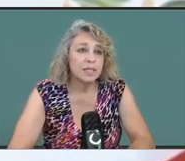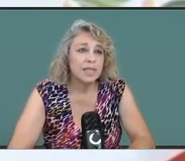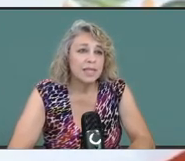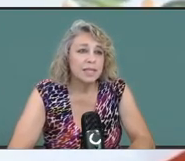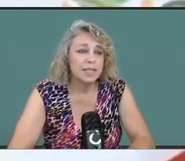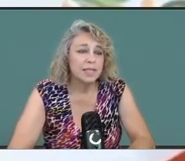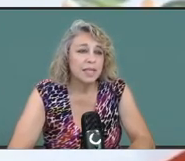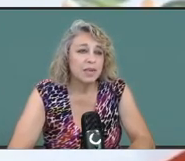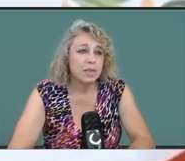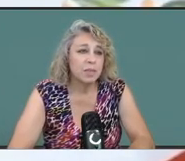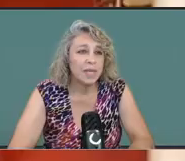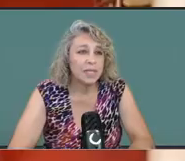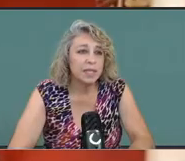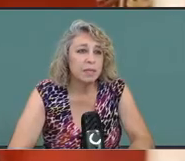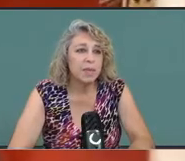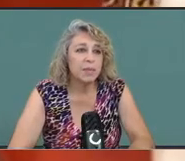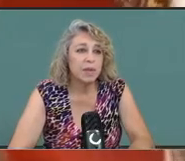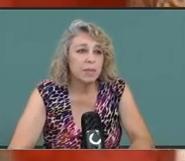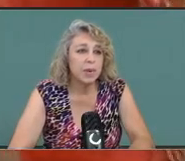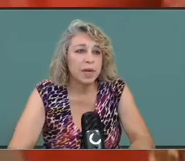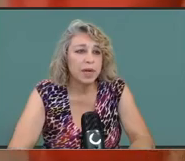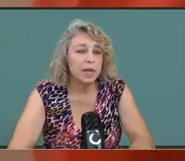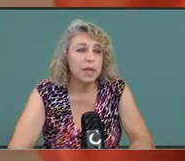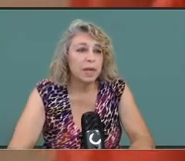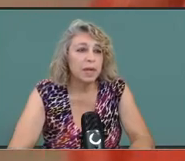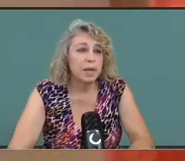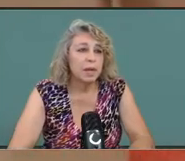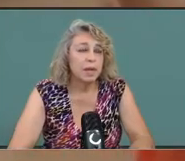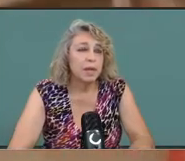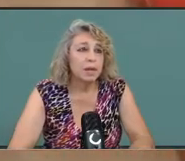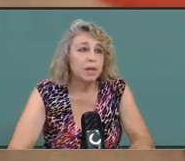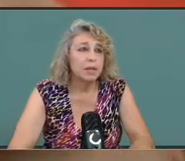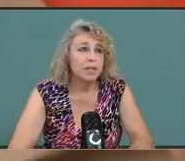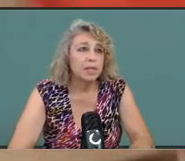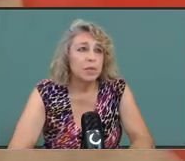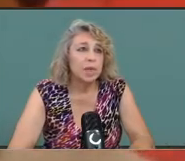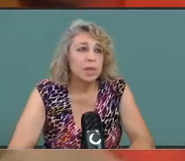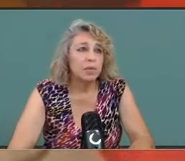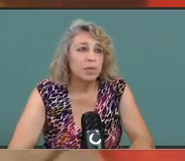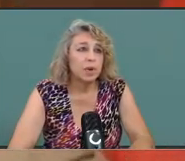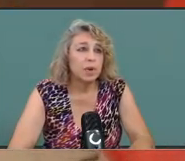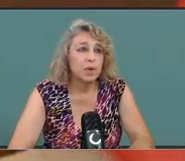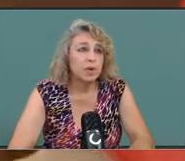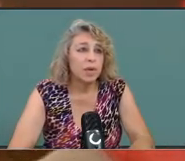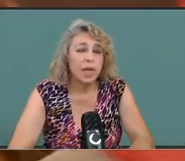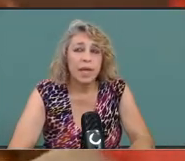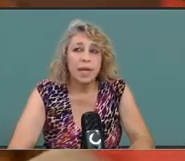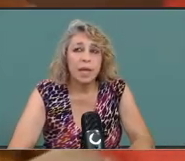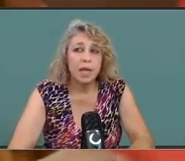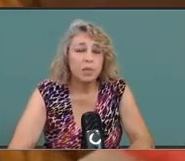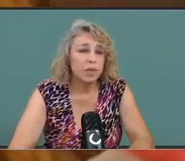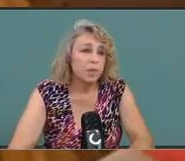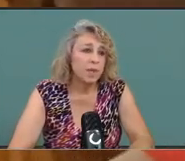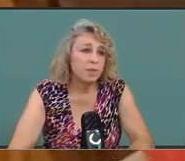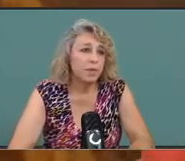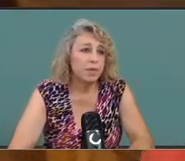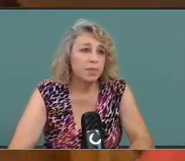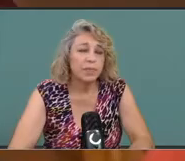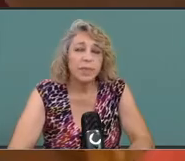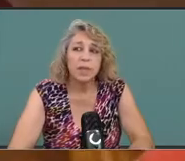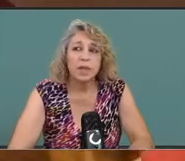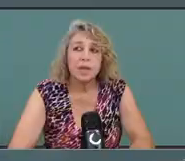the size of the city or the place that the people are born, that's where they grow and help their